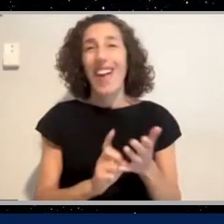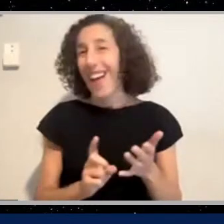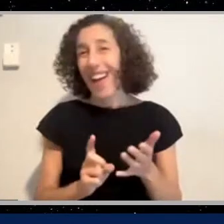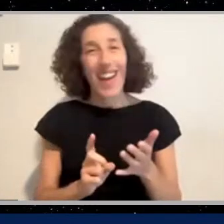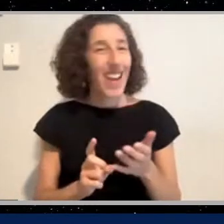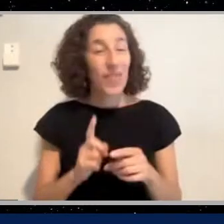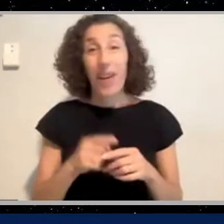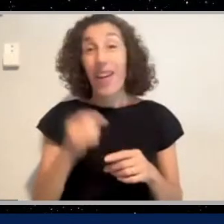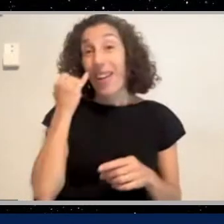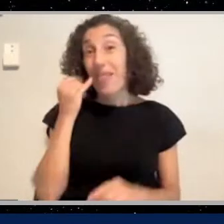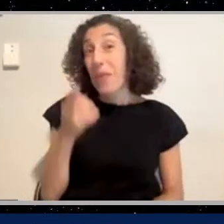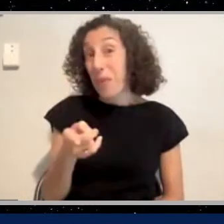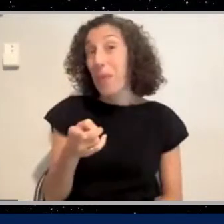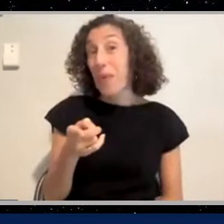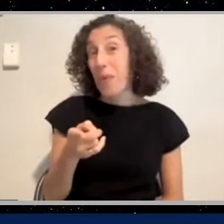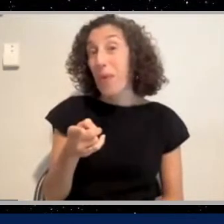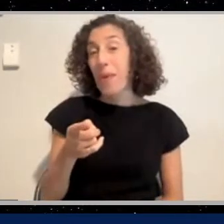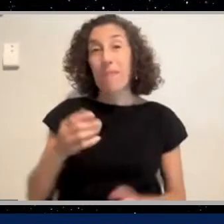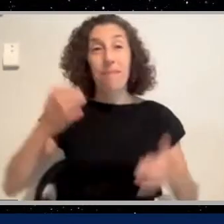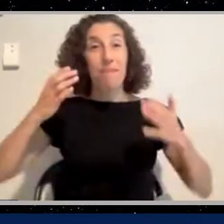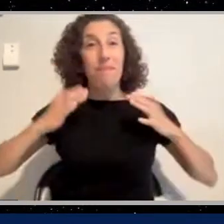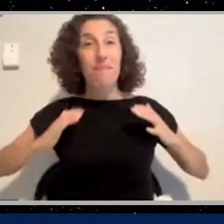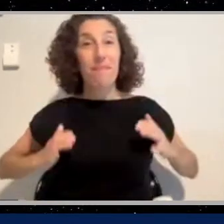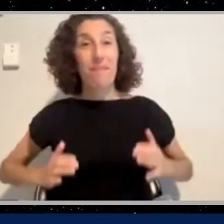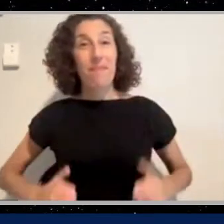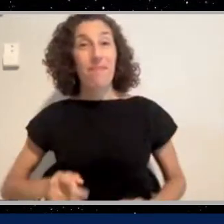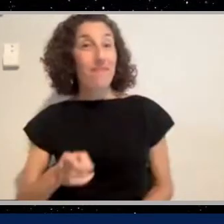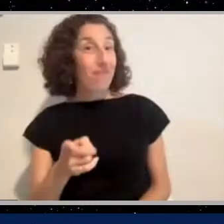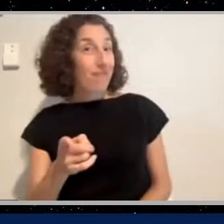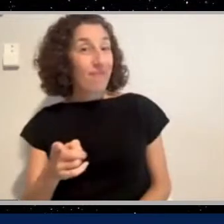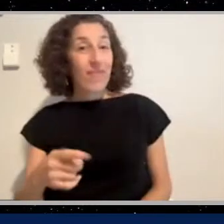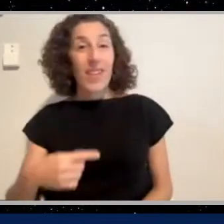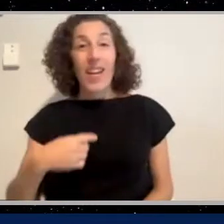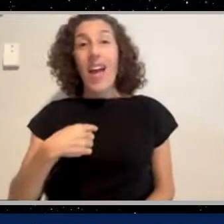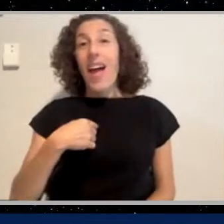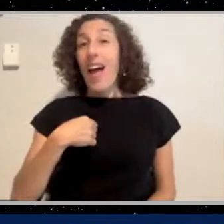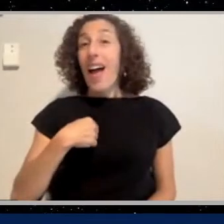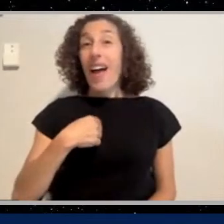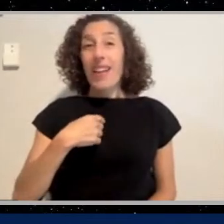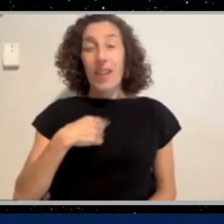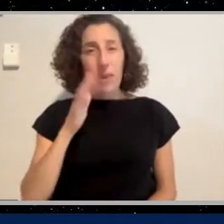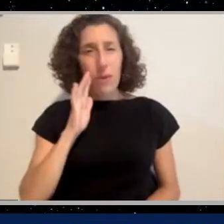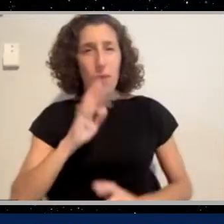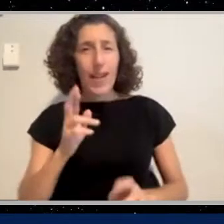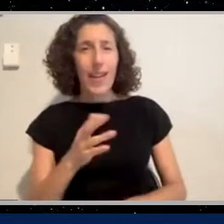you wear your flight suit anywhere else, but I may be wearing that thing till the wheels fall off.